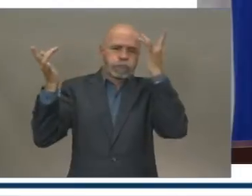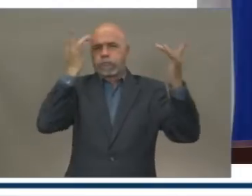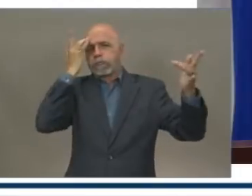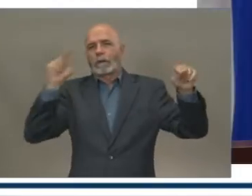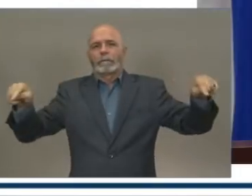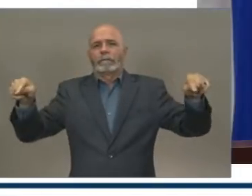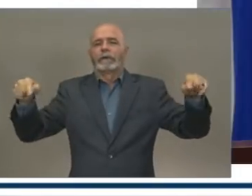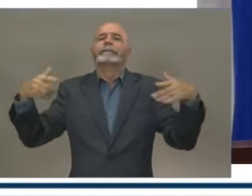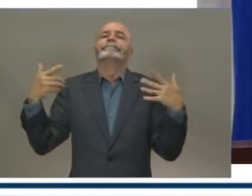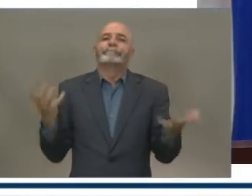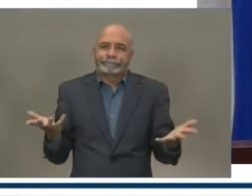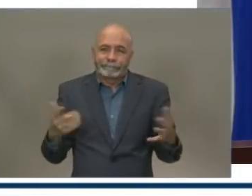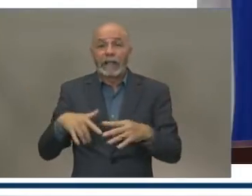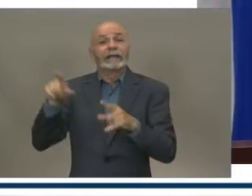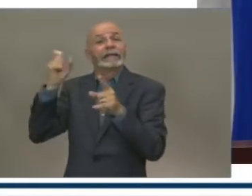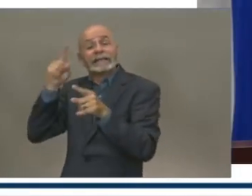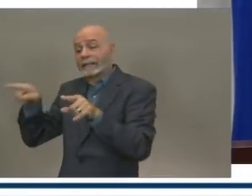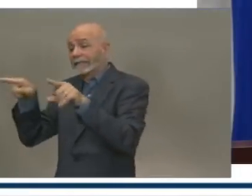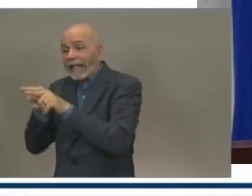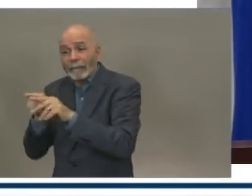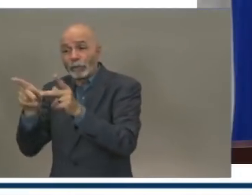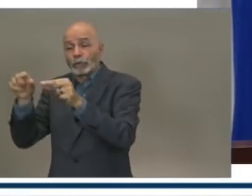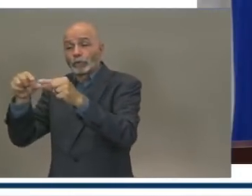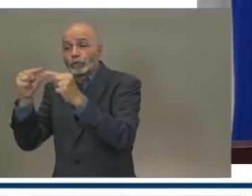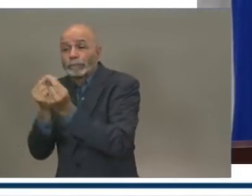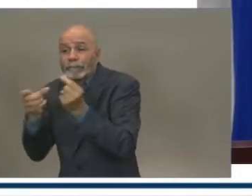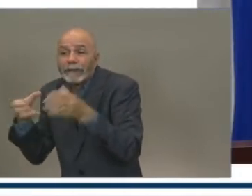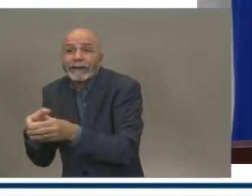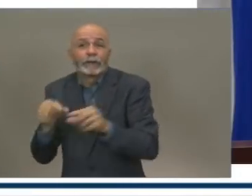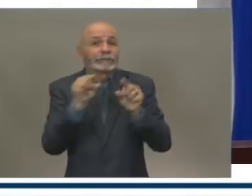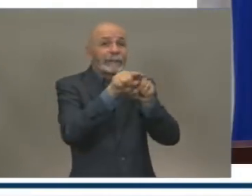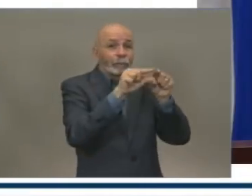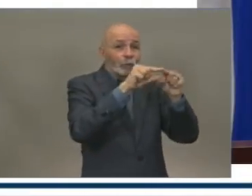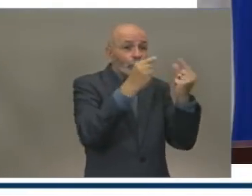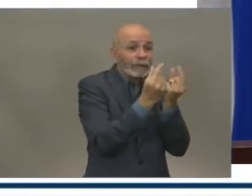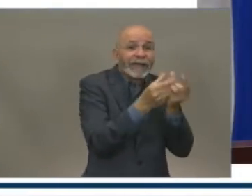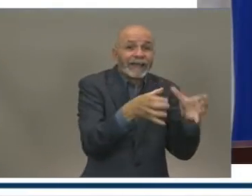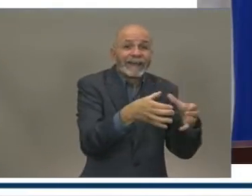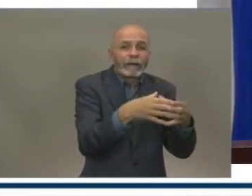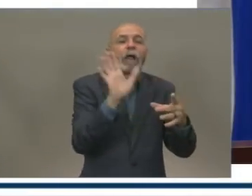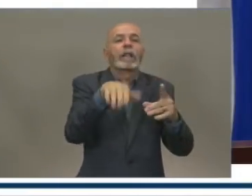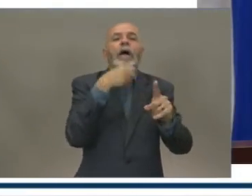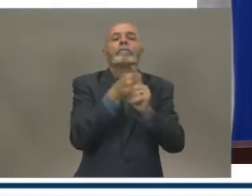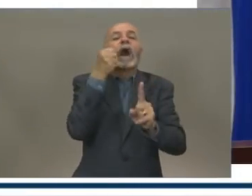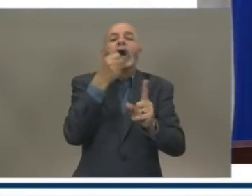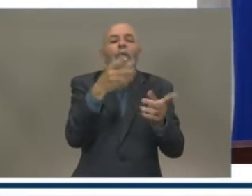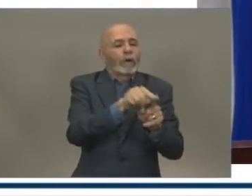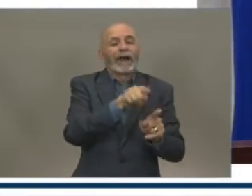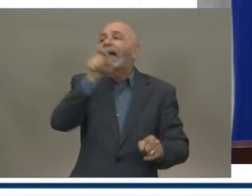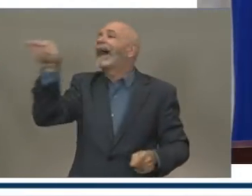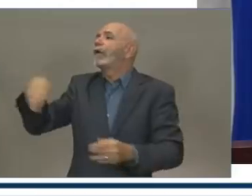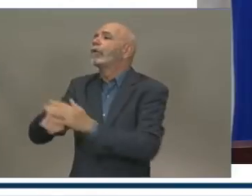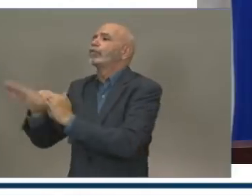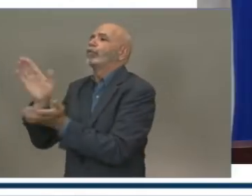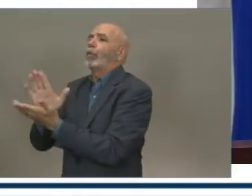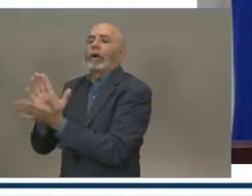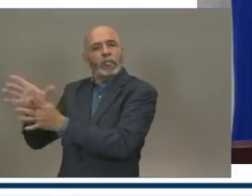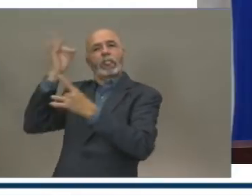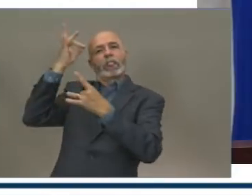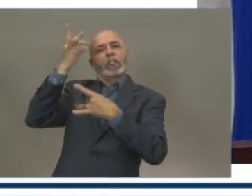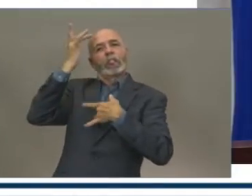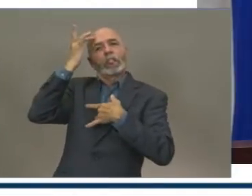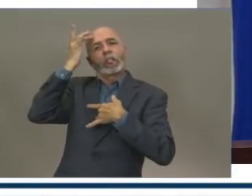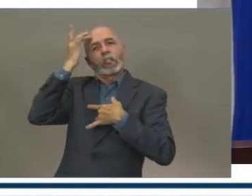pockets of community transmission where we're also seeing cases in schools, and in a few of those schools, we're seeing limited spread